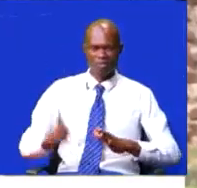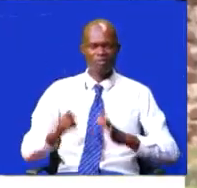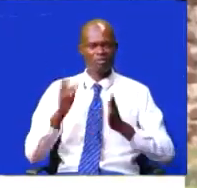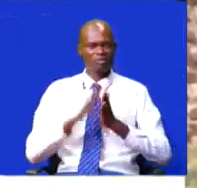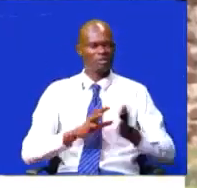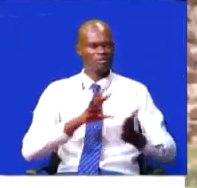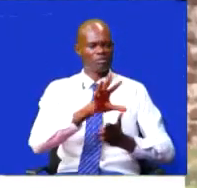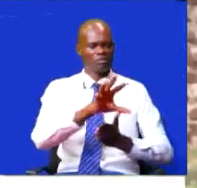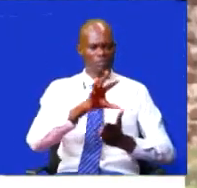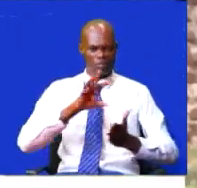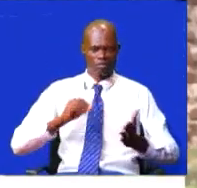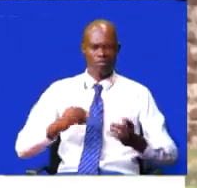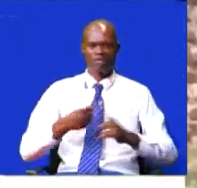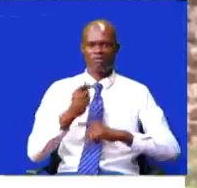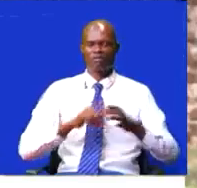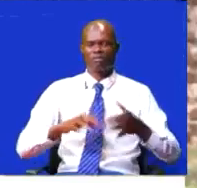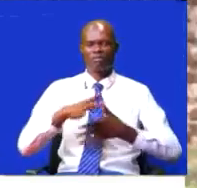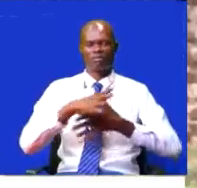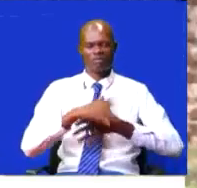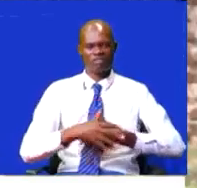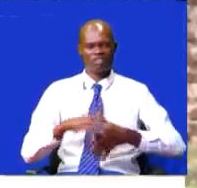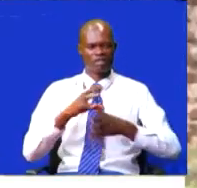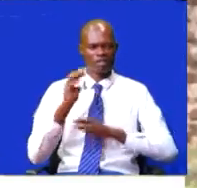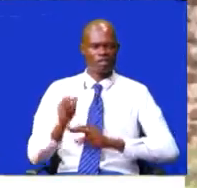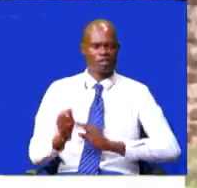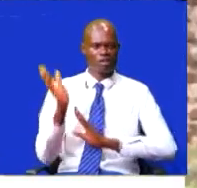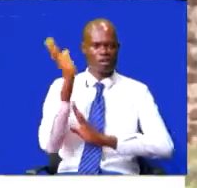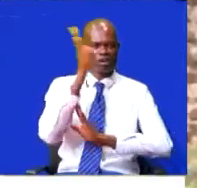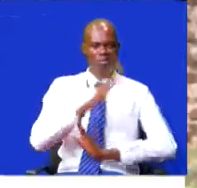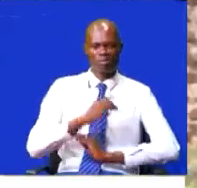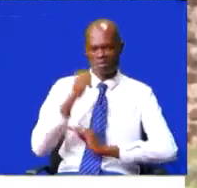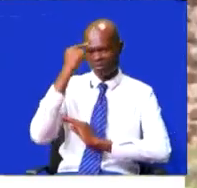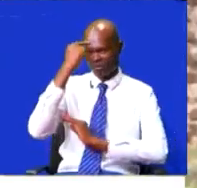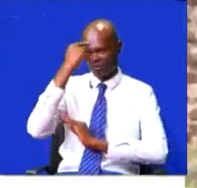him and brought back to an Indian